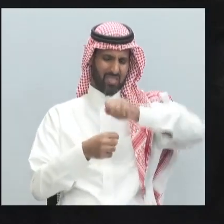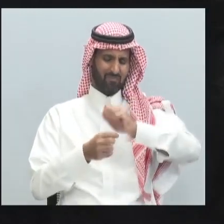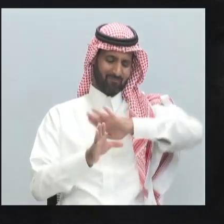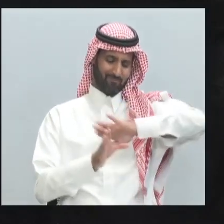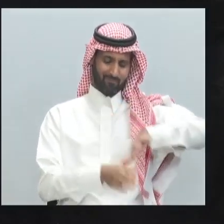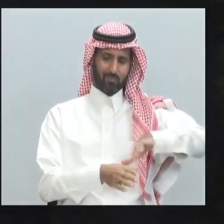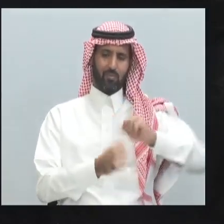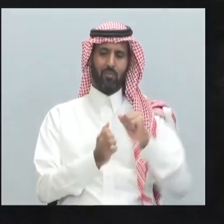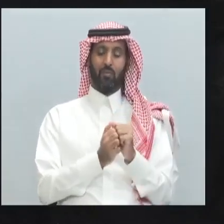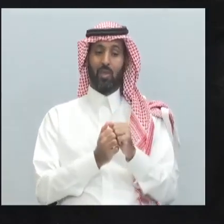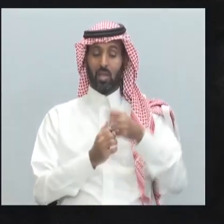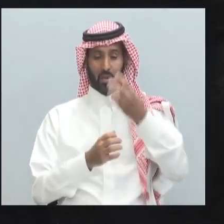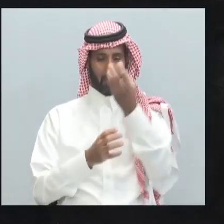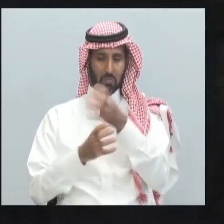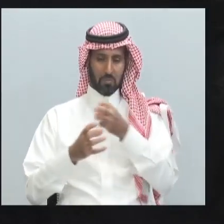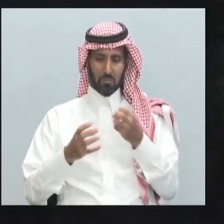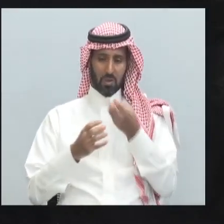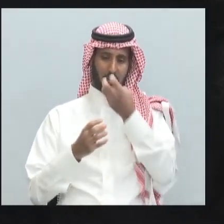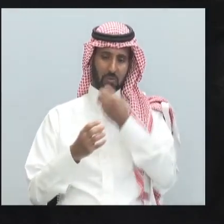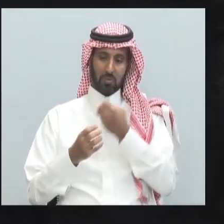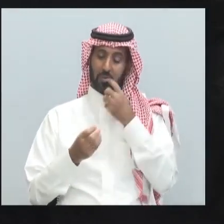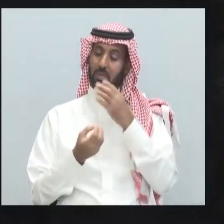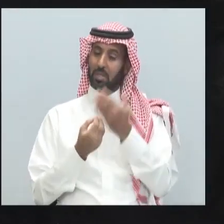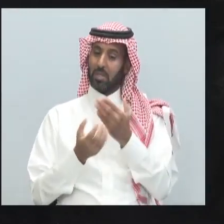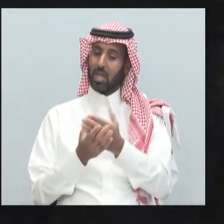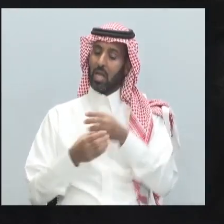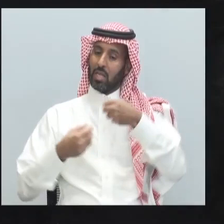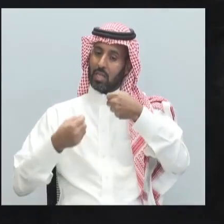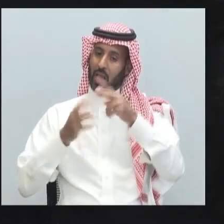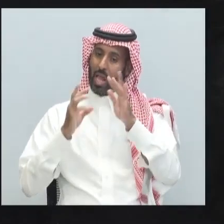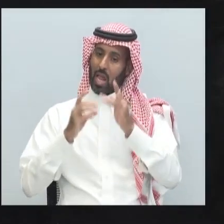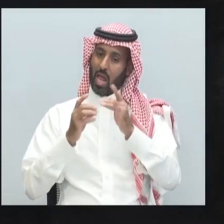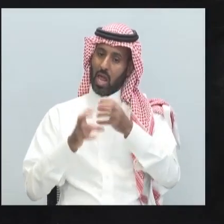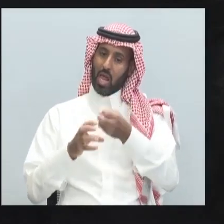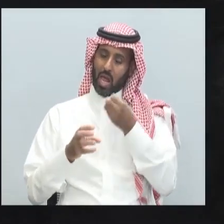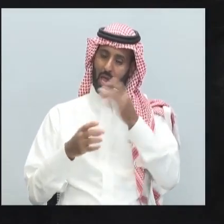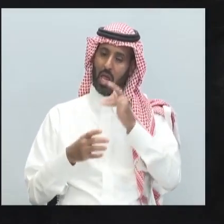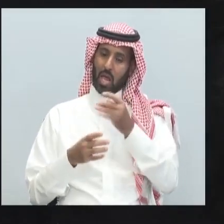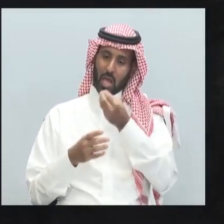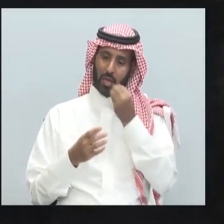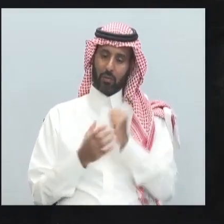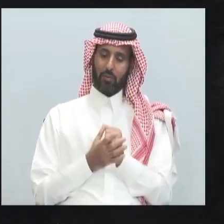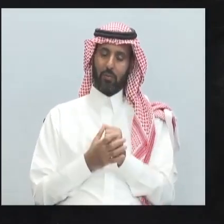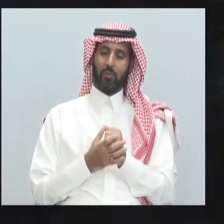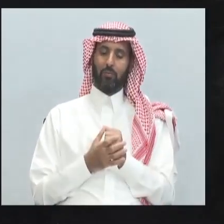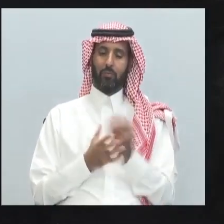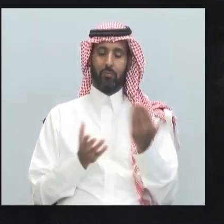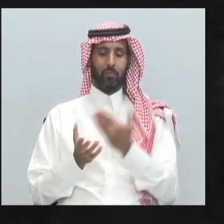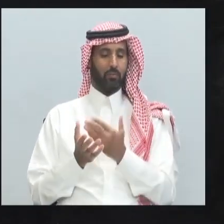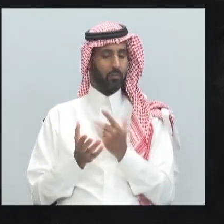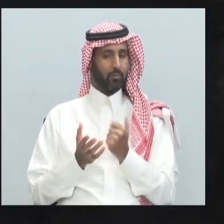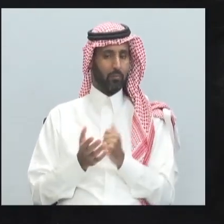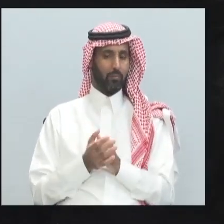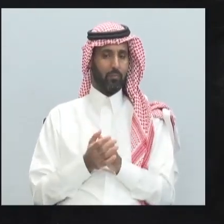food. Like what? Like fruit, like vegetables. Okay, so these are healthy food.